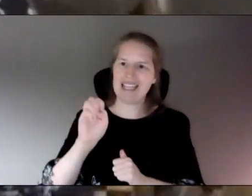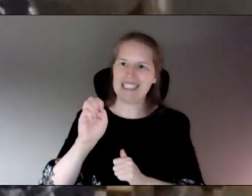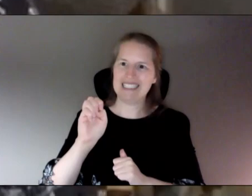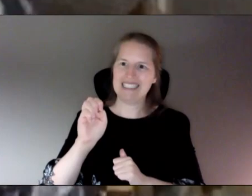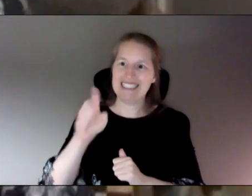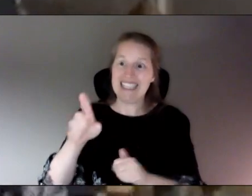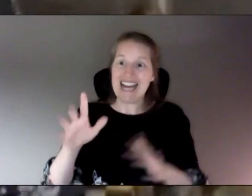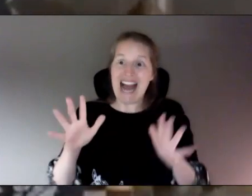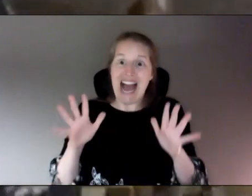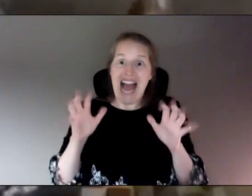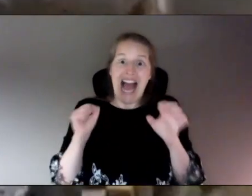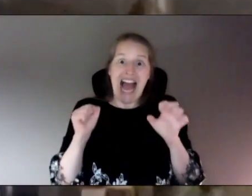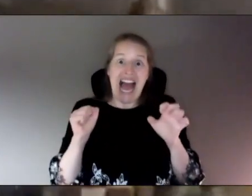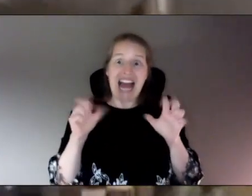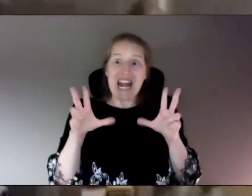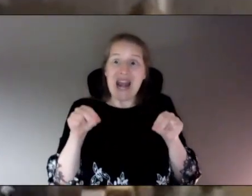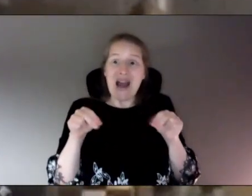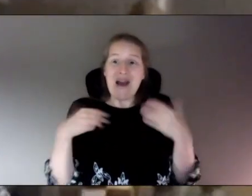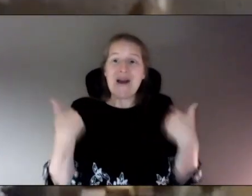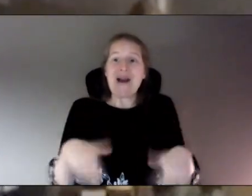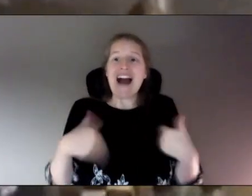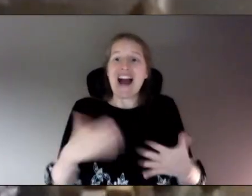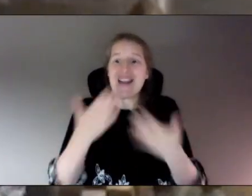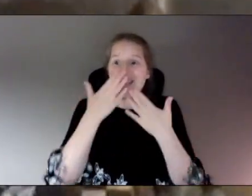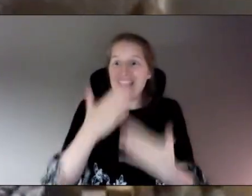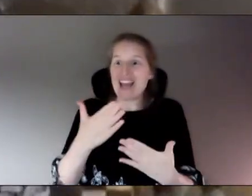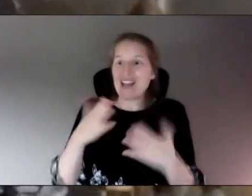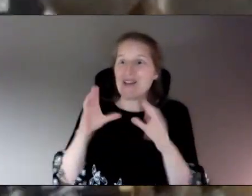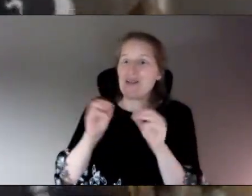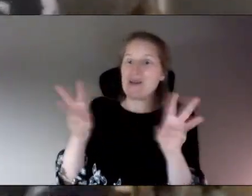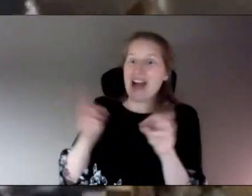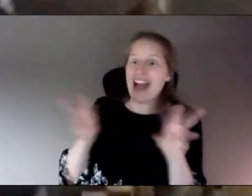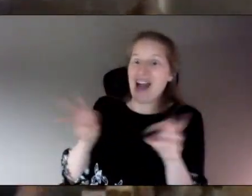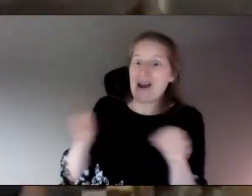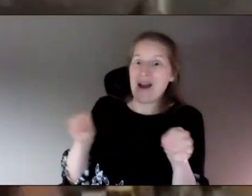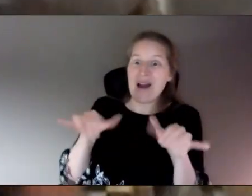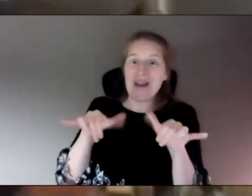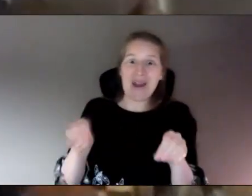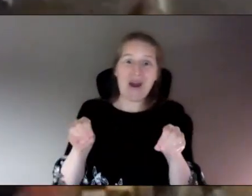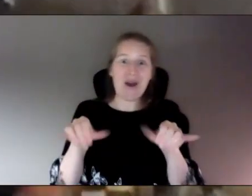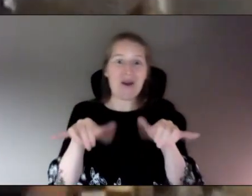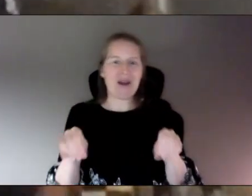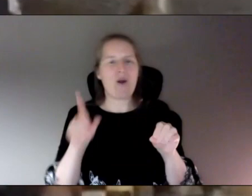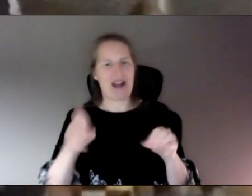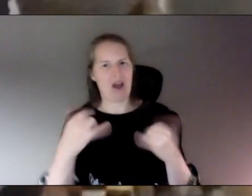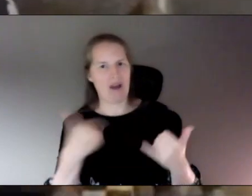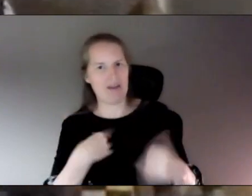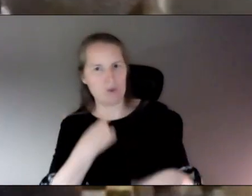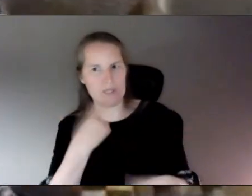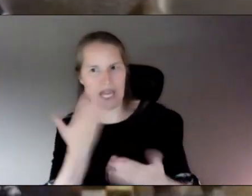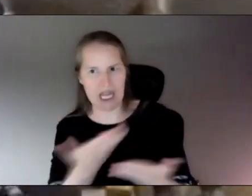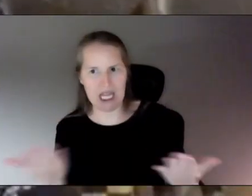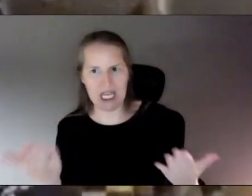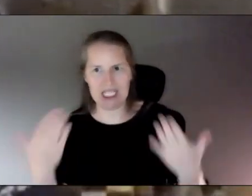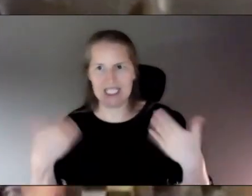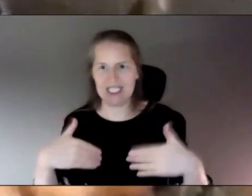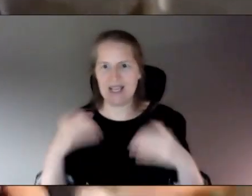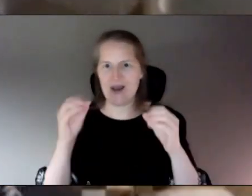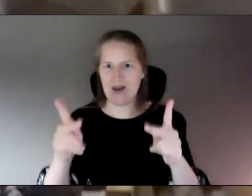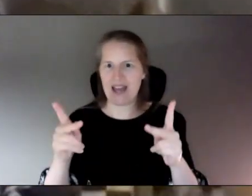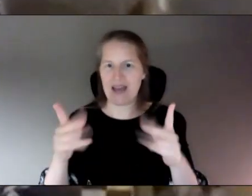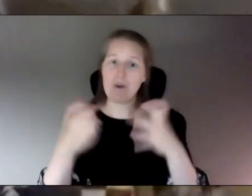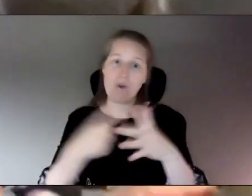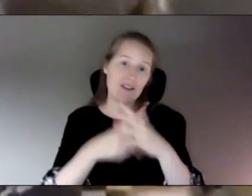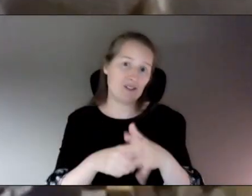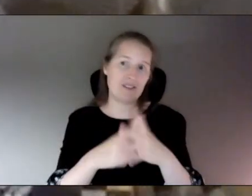Yo, thank you. Oh, wow. Oh, wow. Now I have to say things. Okay, so I want to start by thanking all